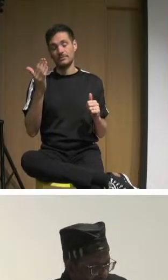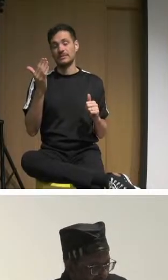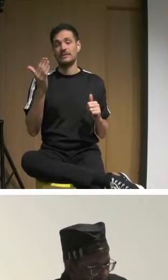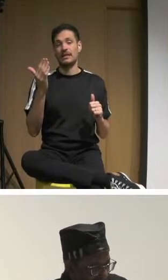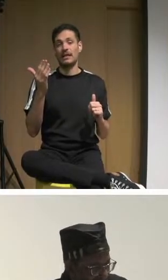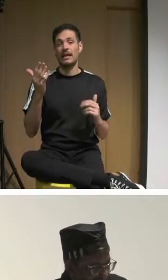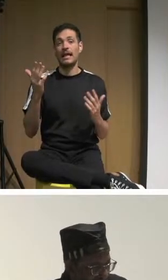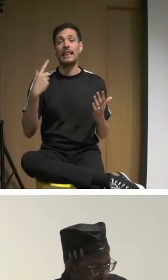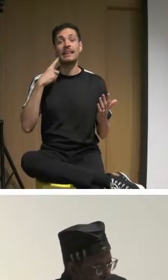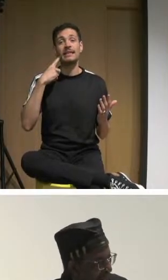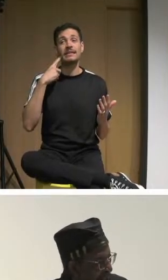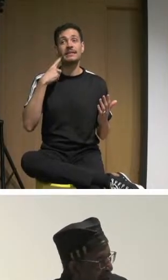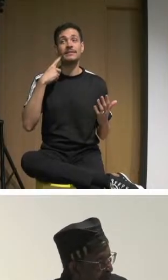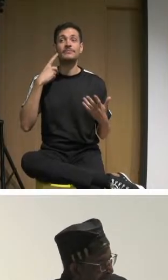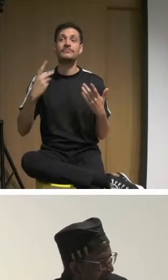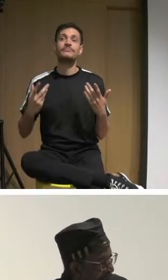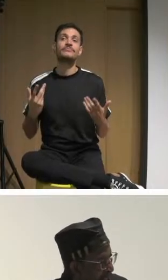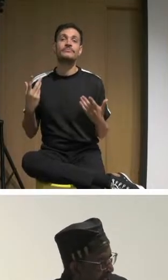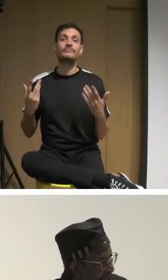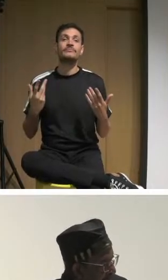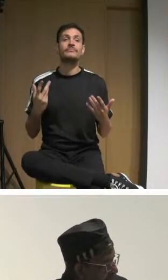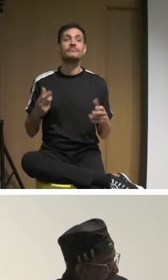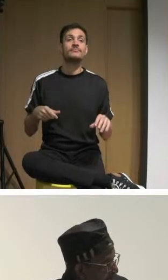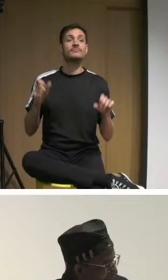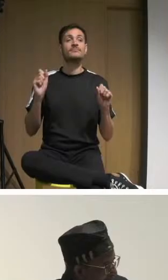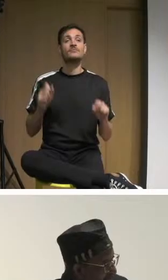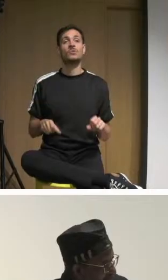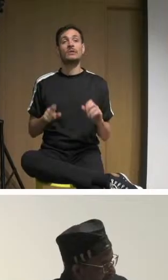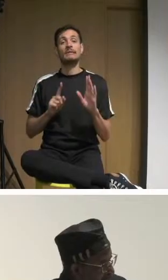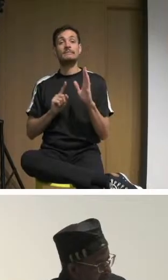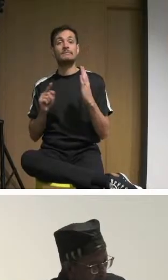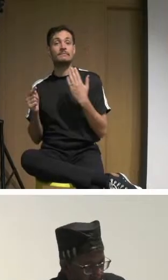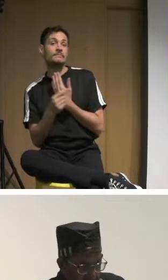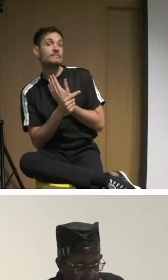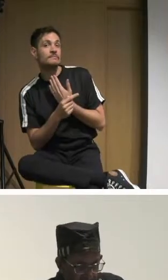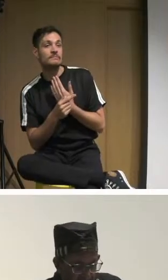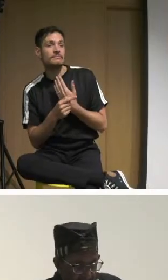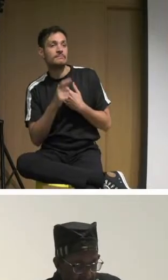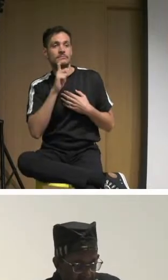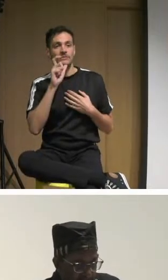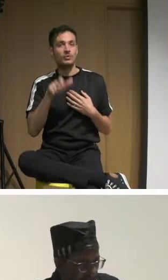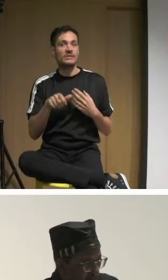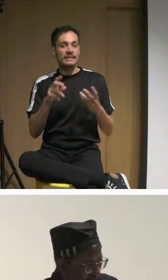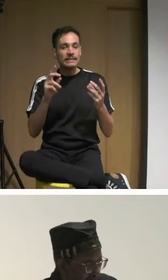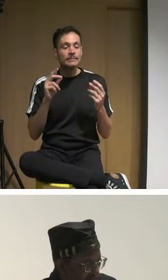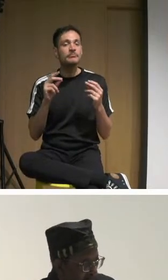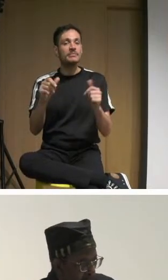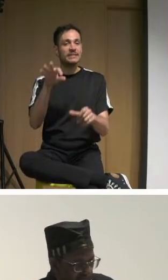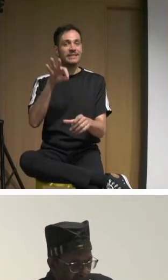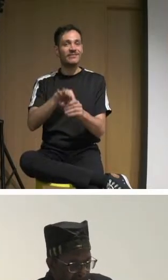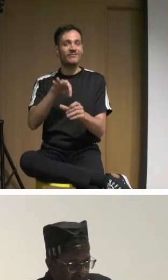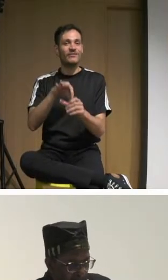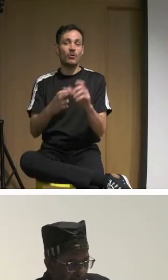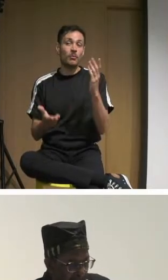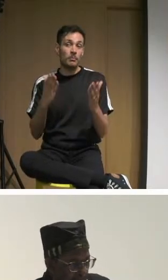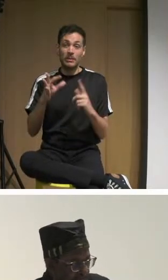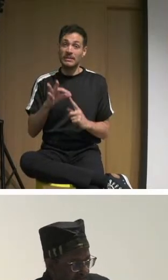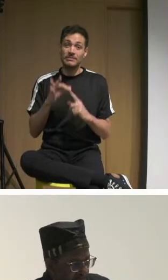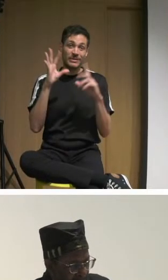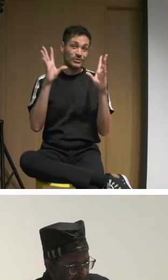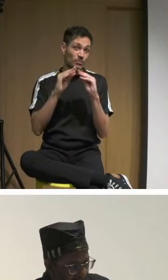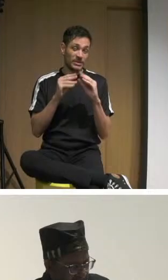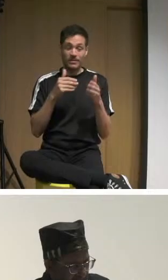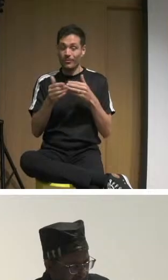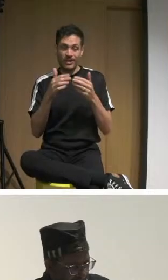a way to get around any need for an immediate vote, a special meeting or whatever might be required. I